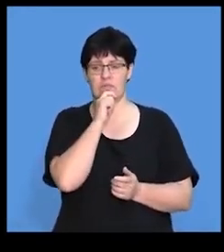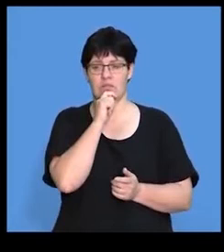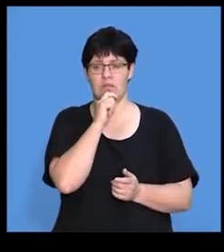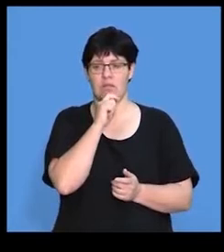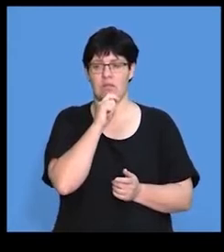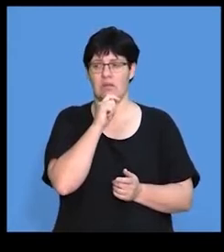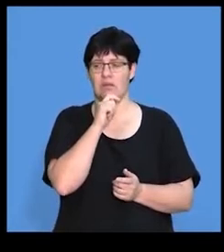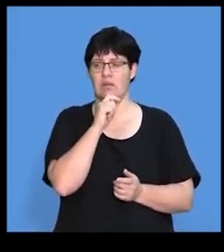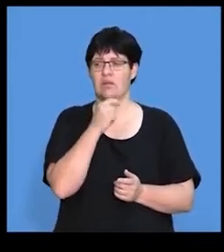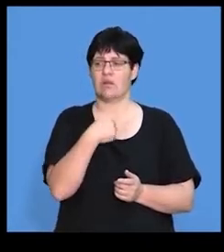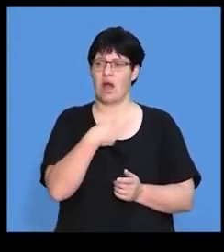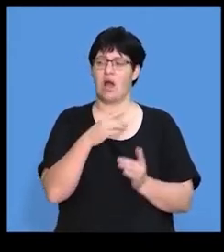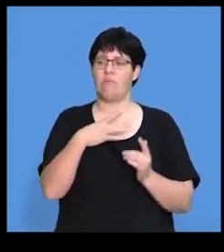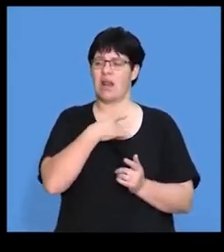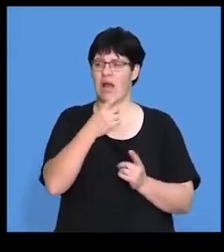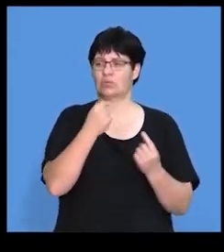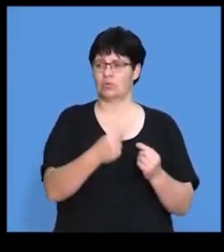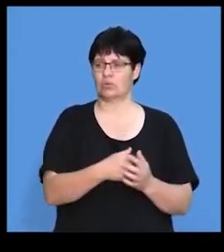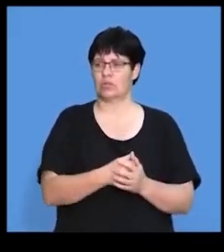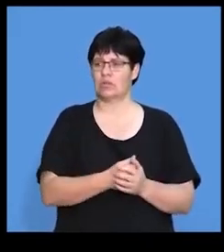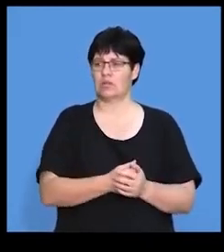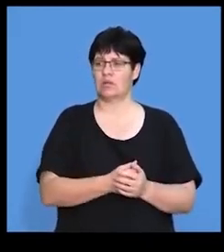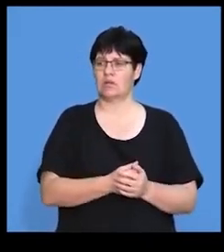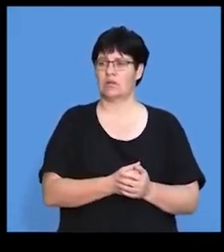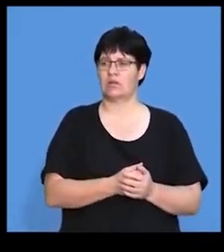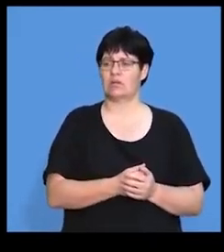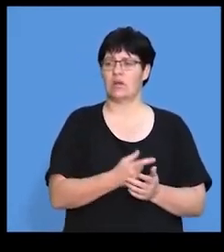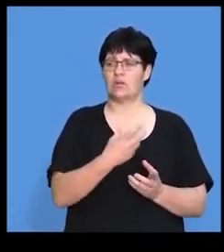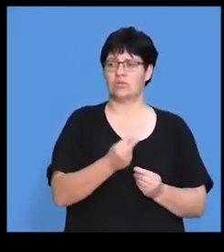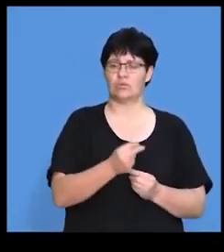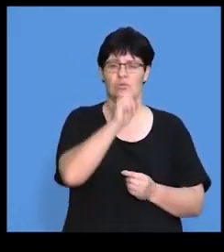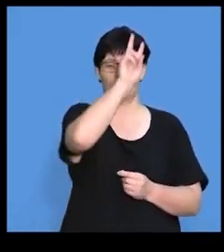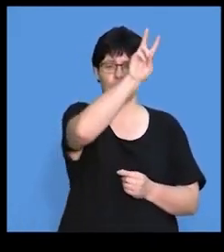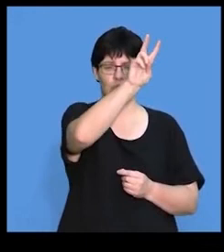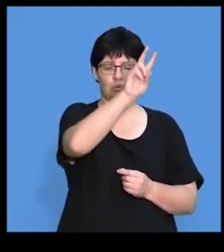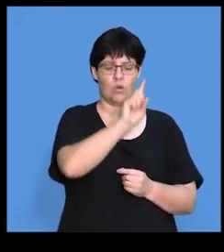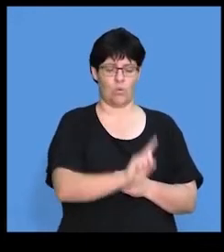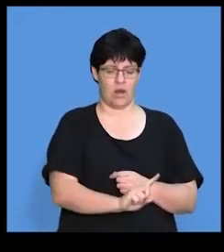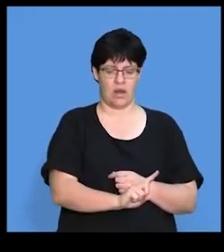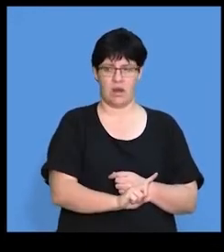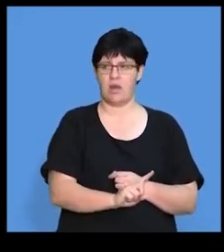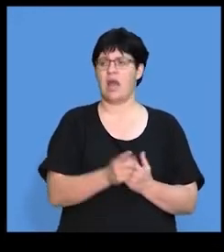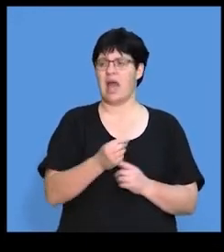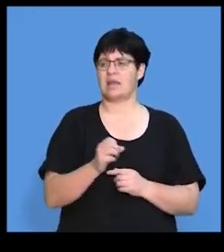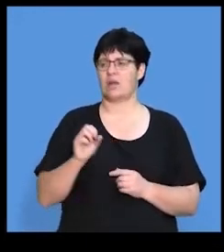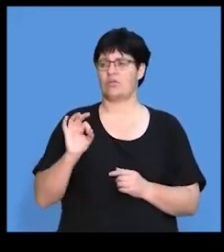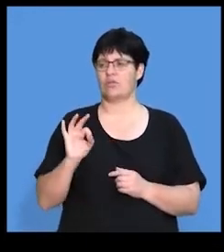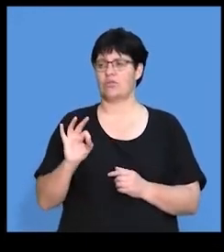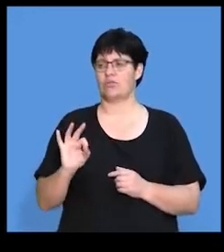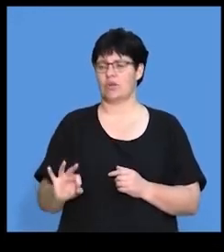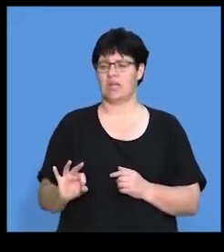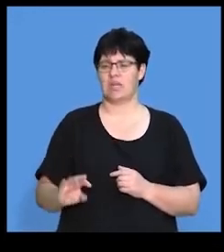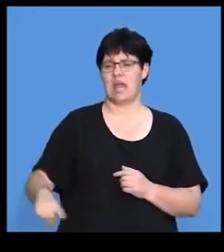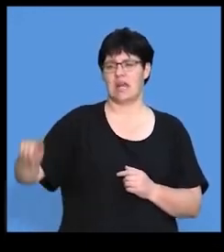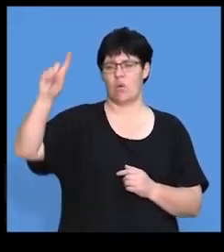use my little cross on the side here. That's what I like to do. Maybe I'll just do it up here. So I've got a 2 and a 1, and the factors of 3.